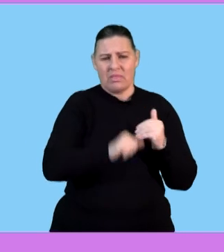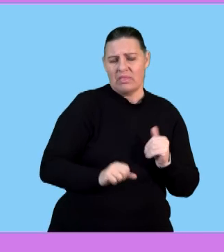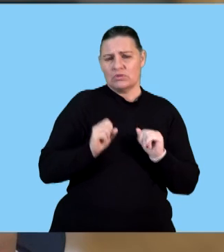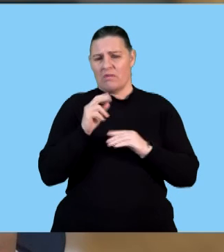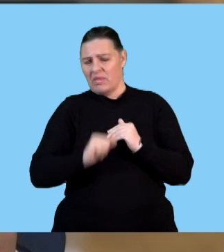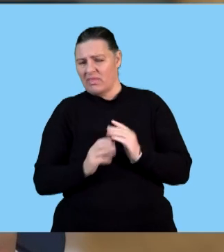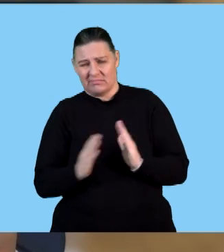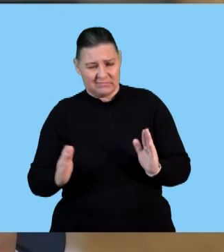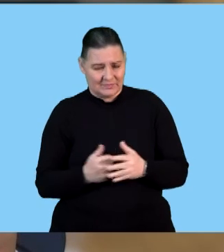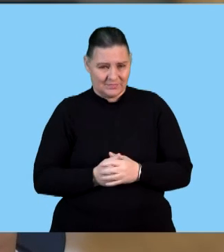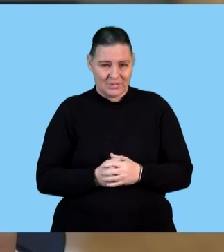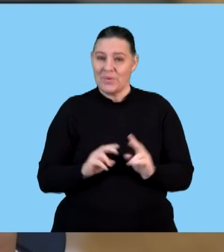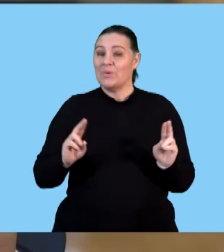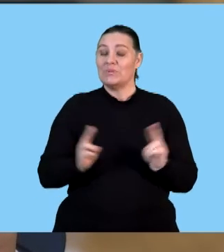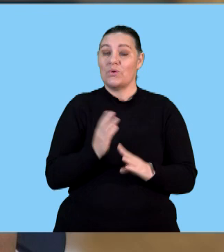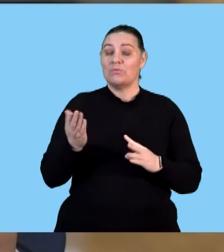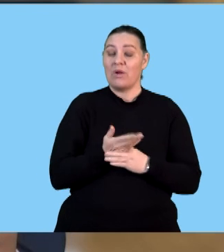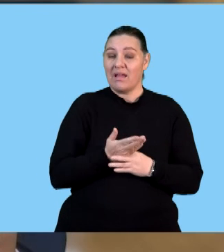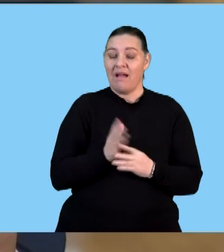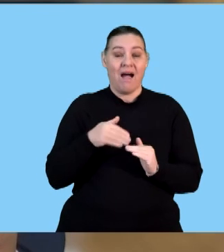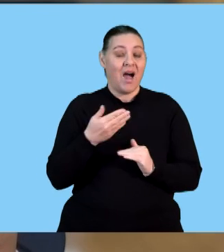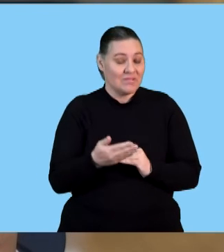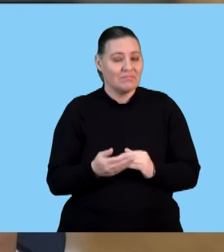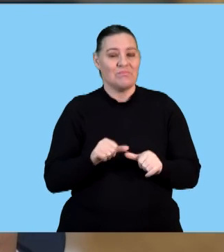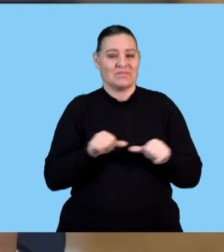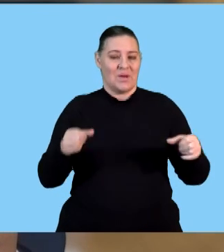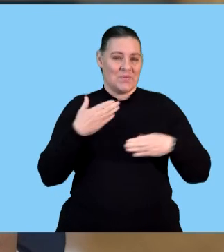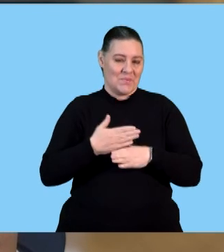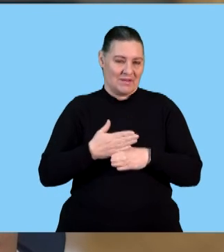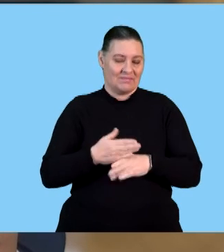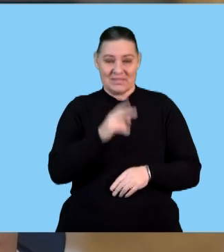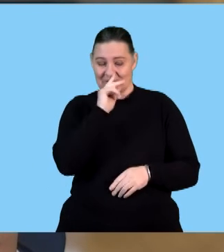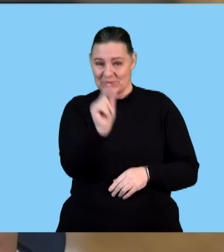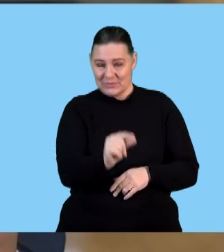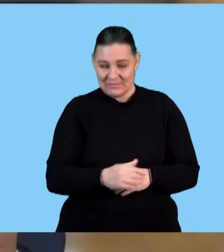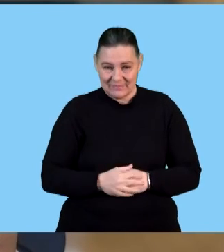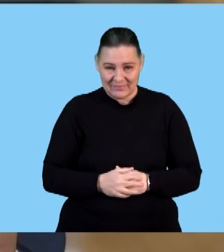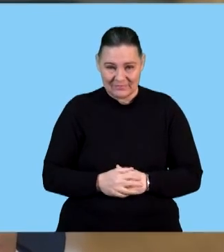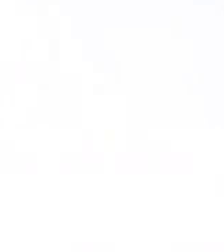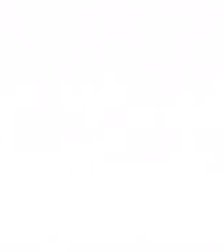Let's have a short break. When we get back, we'll get stuck into the work. Looking forward to see you guys soon.